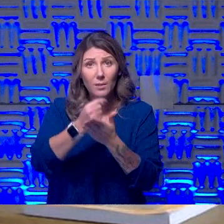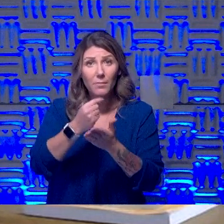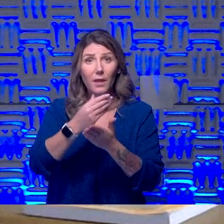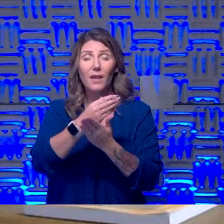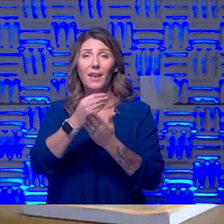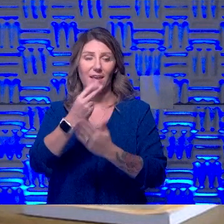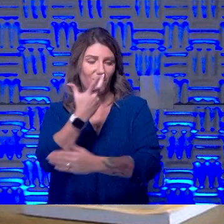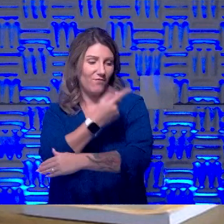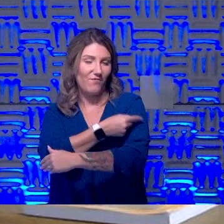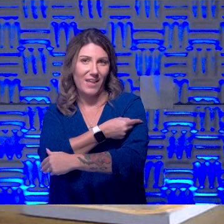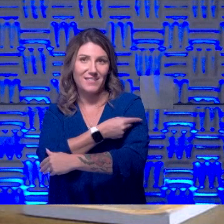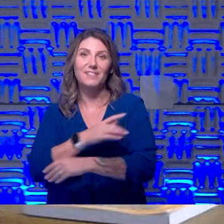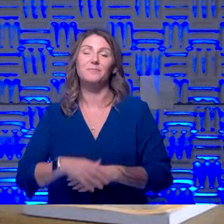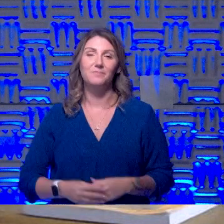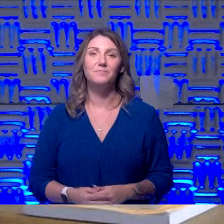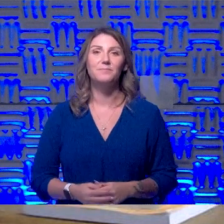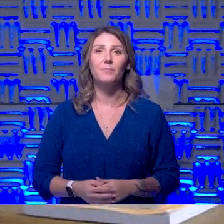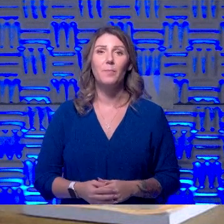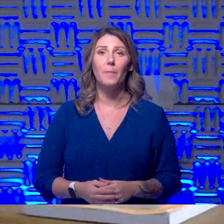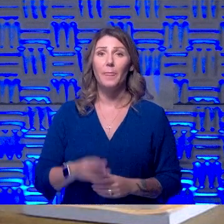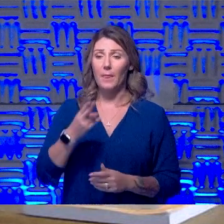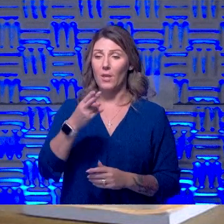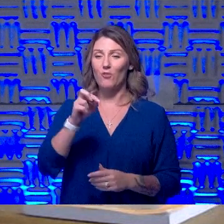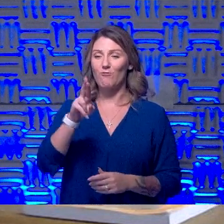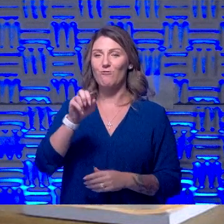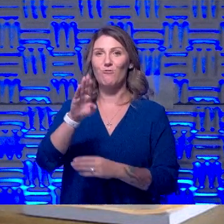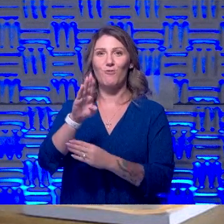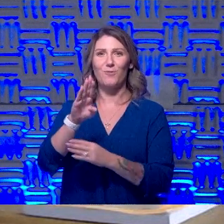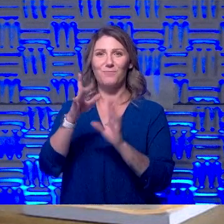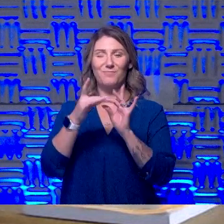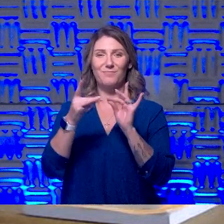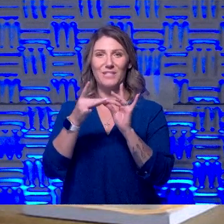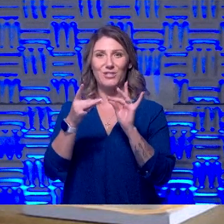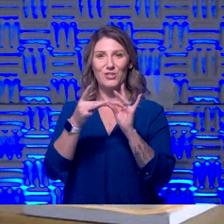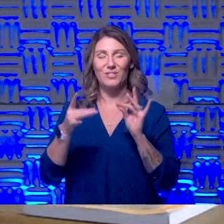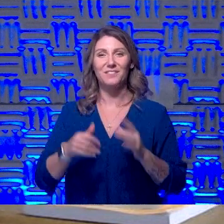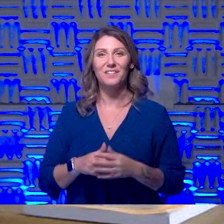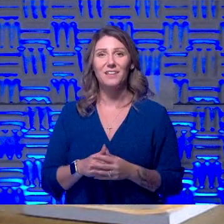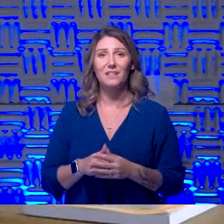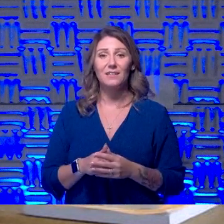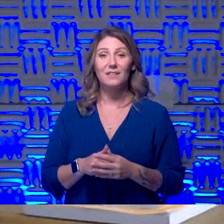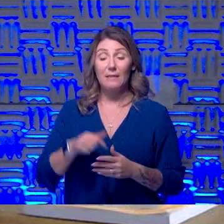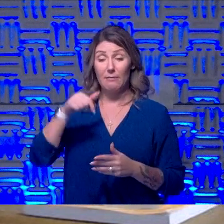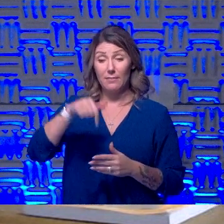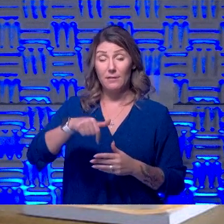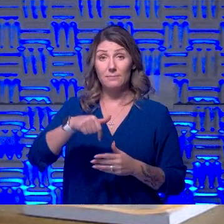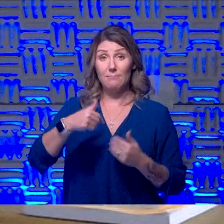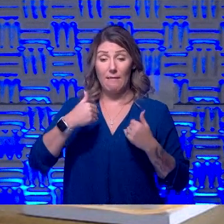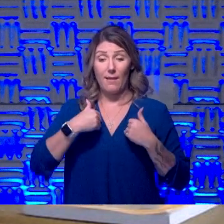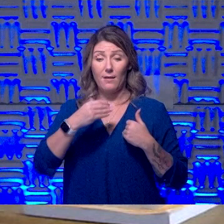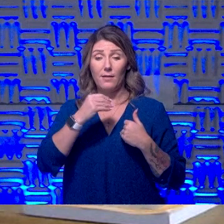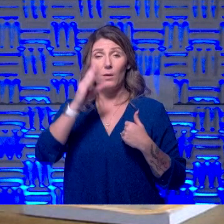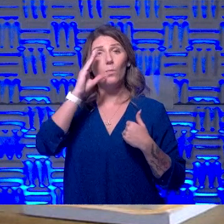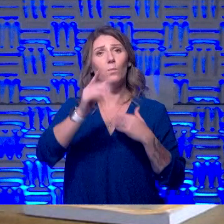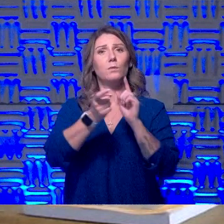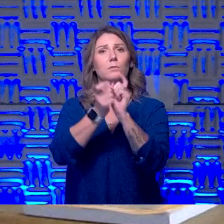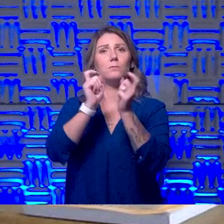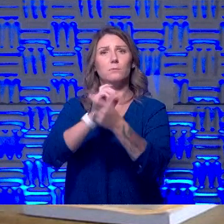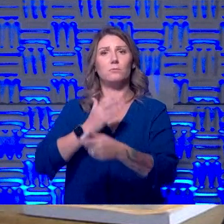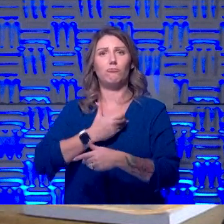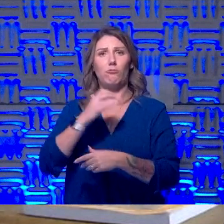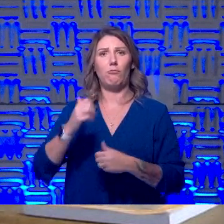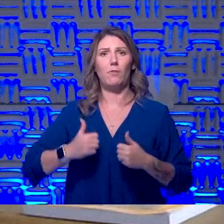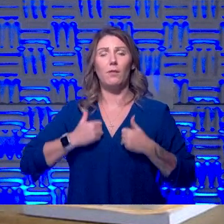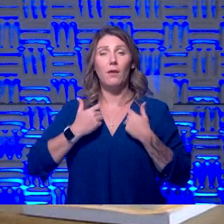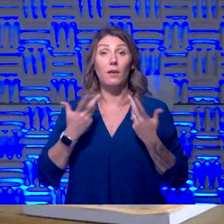about vaccine. And Herb said this has and it's going to change our life,